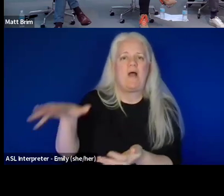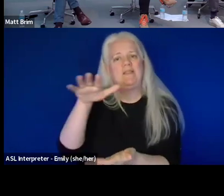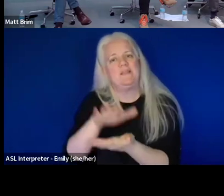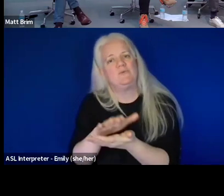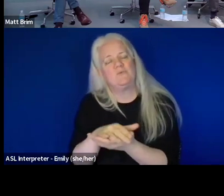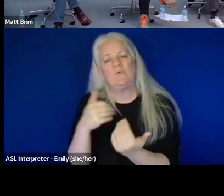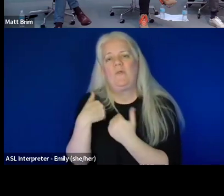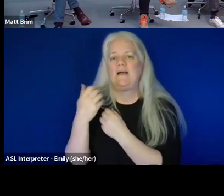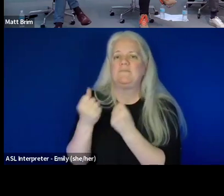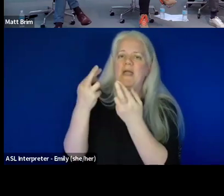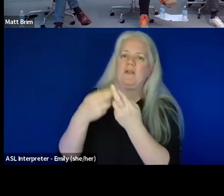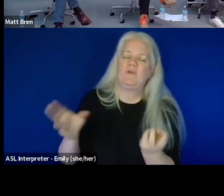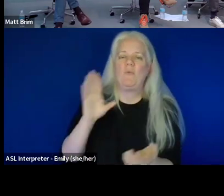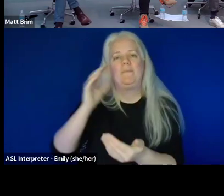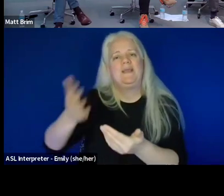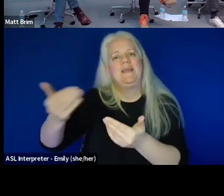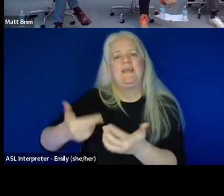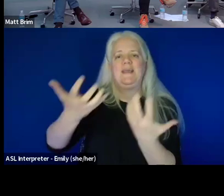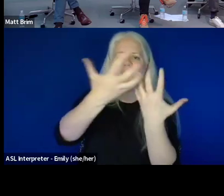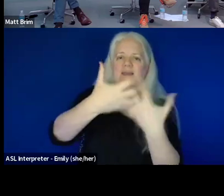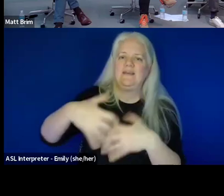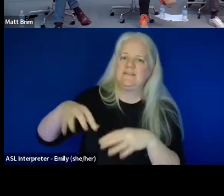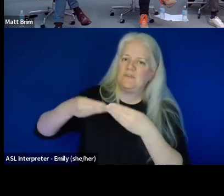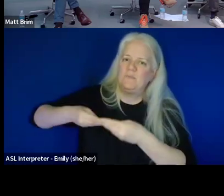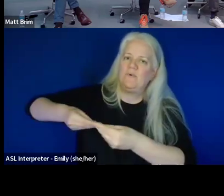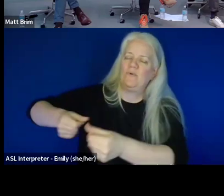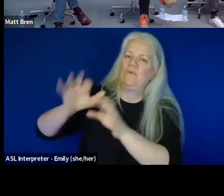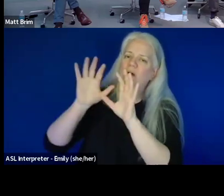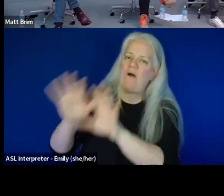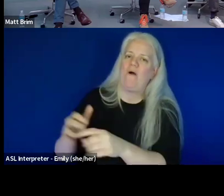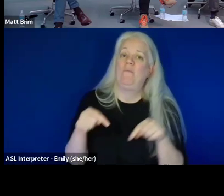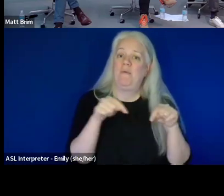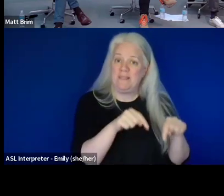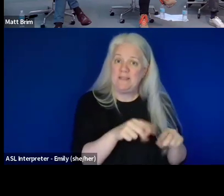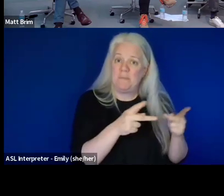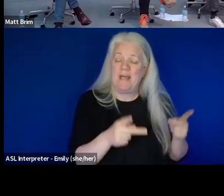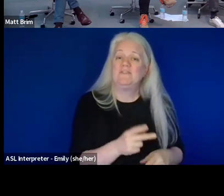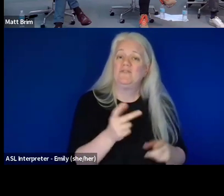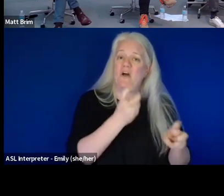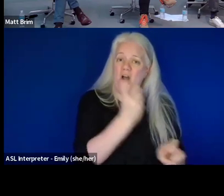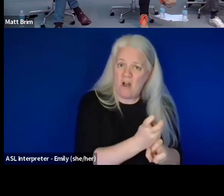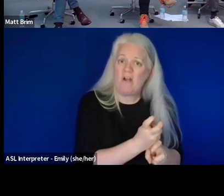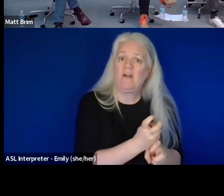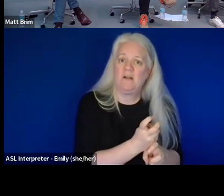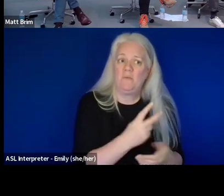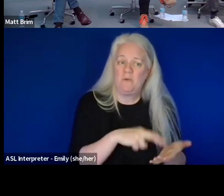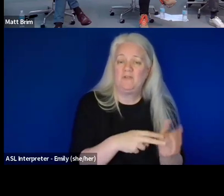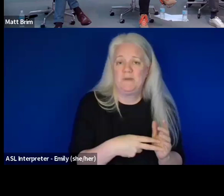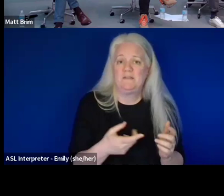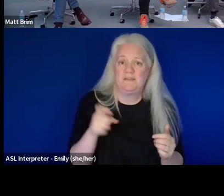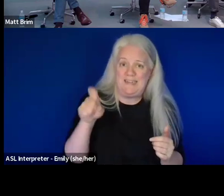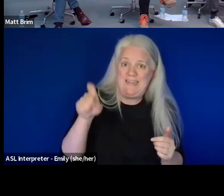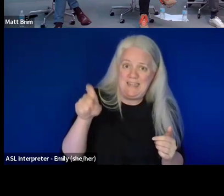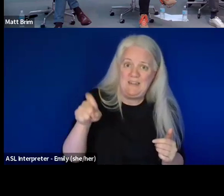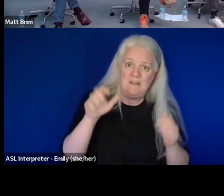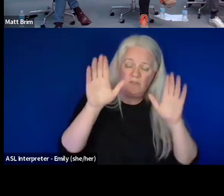it'll be easy work. And you will not be making the difference you have here. If you come to like a public institution, you